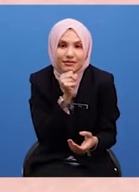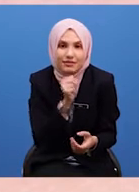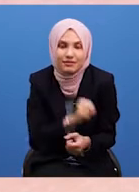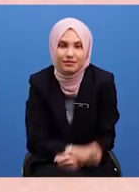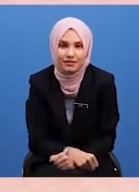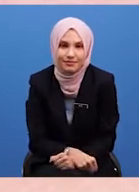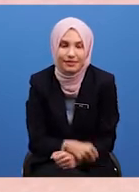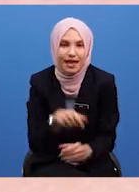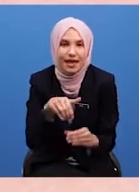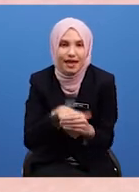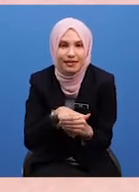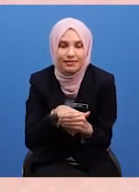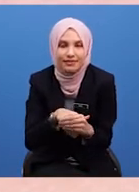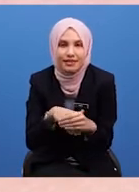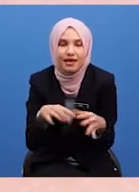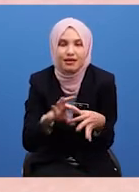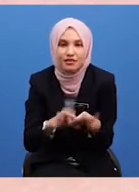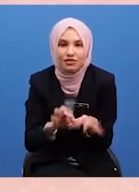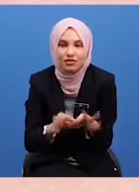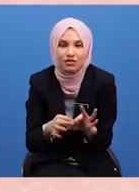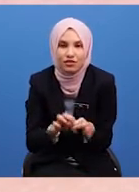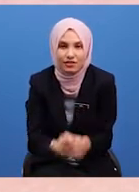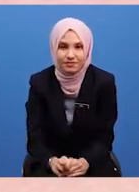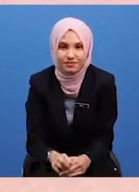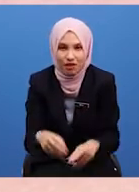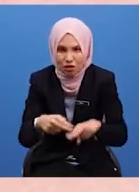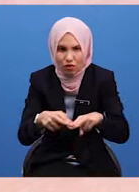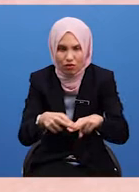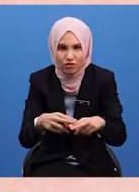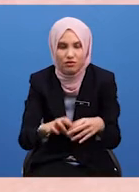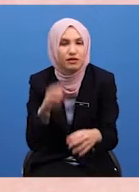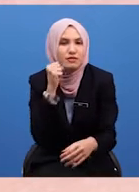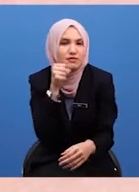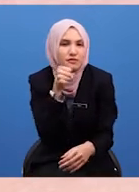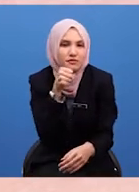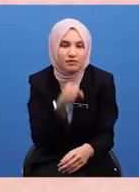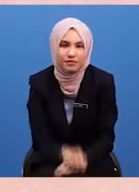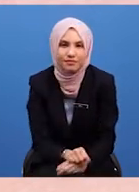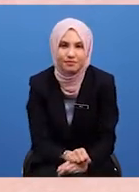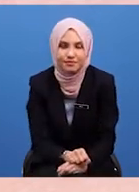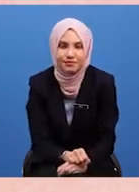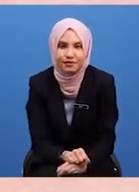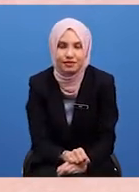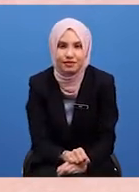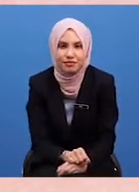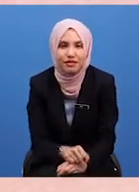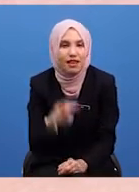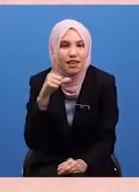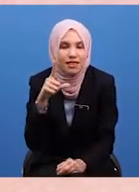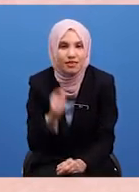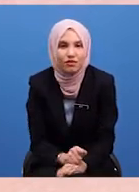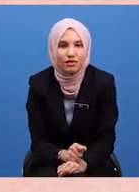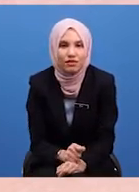suspense in the story. The whole mood for the short story is serious since Lynn deals with a conflict with herself as